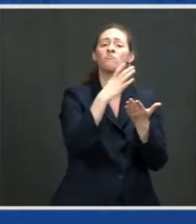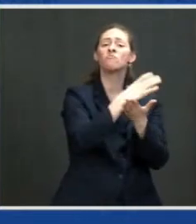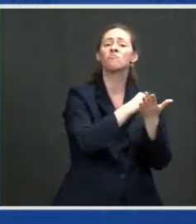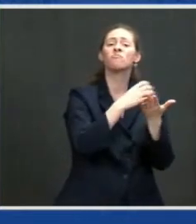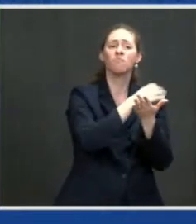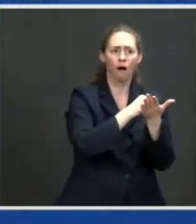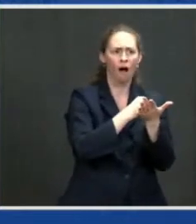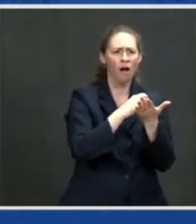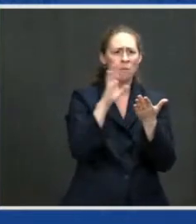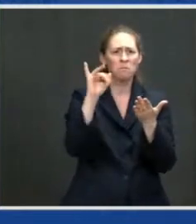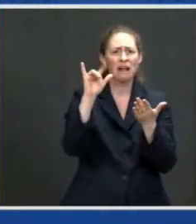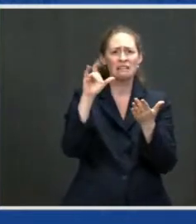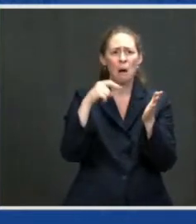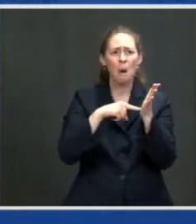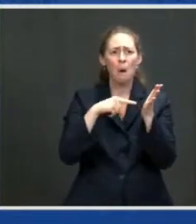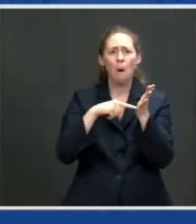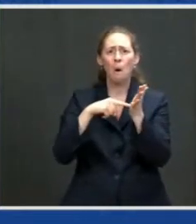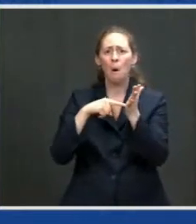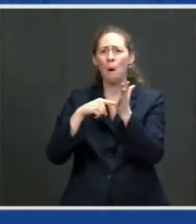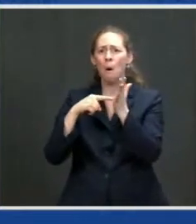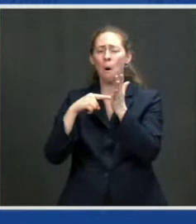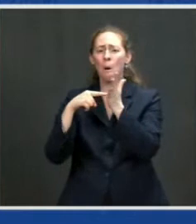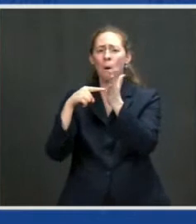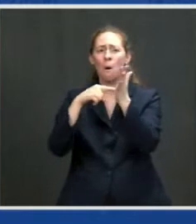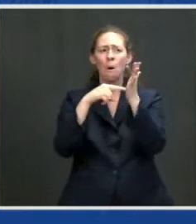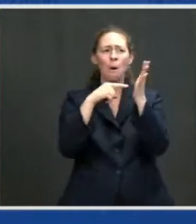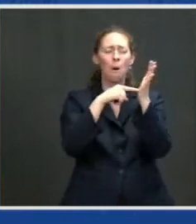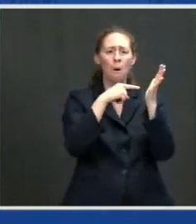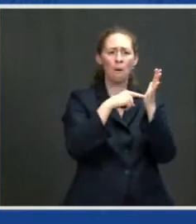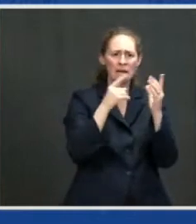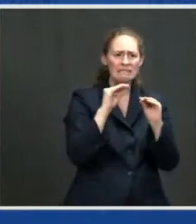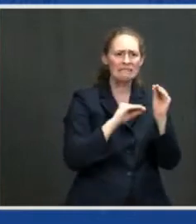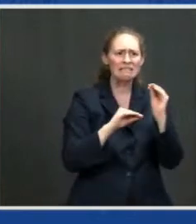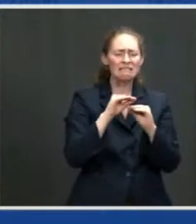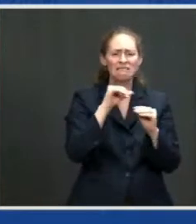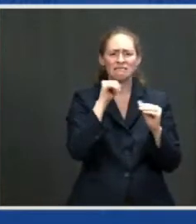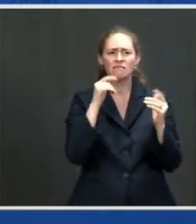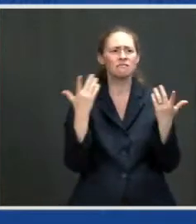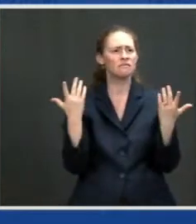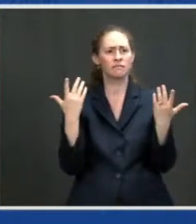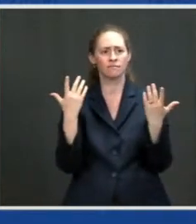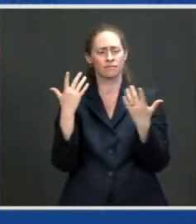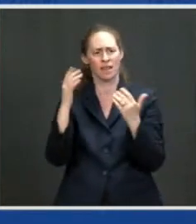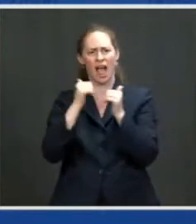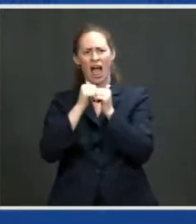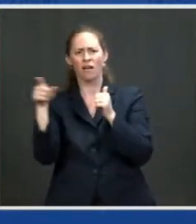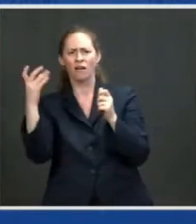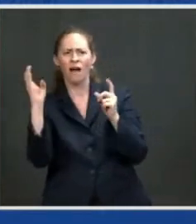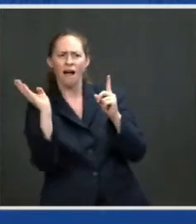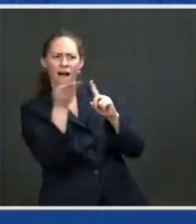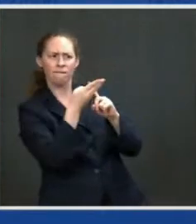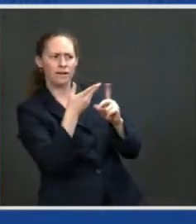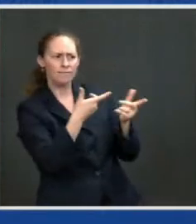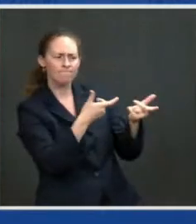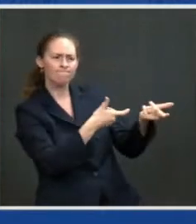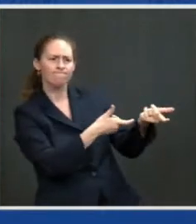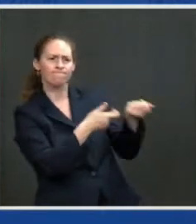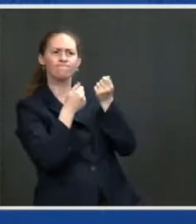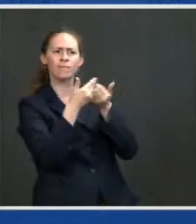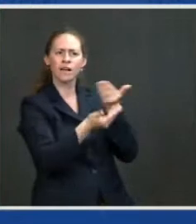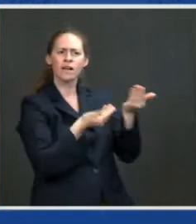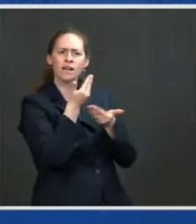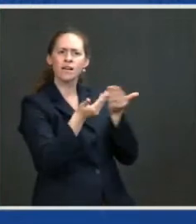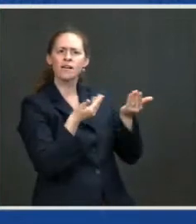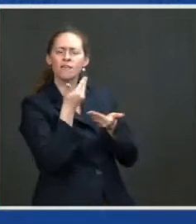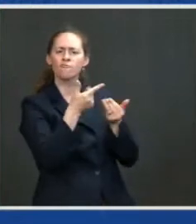competing with each other for jobs that are scarce, we want employers to compete with each other to attract work. We want the companies to compete to attract